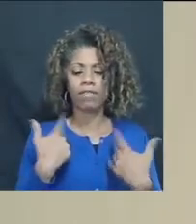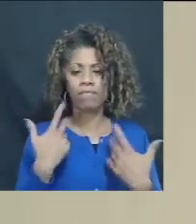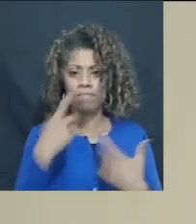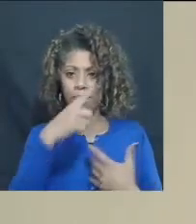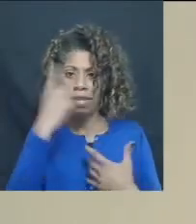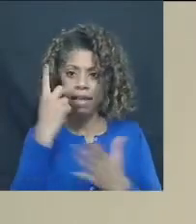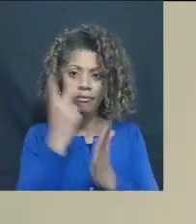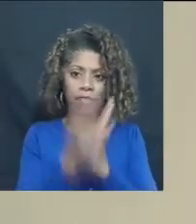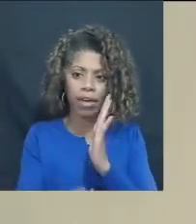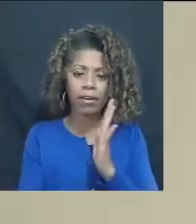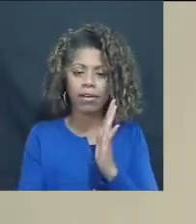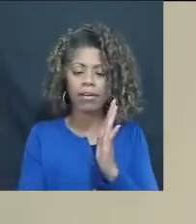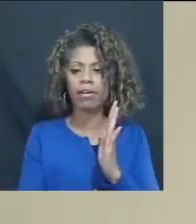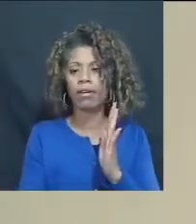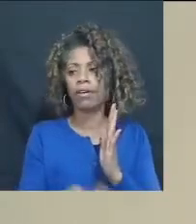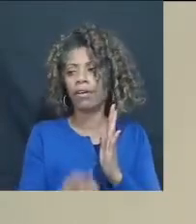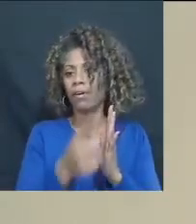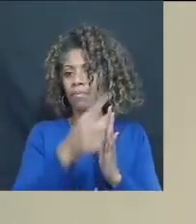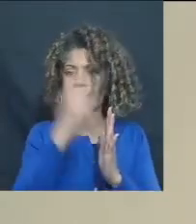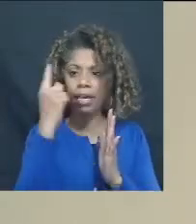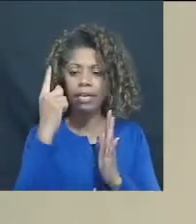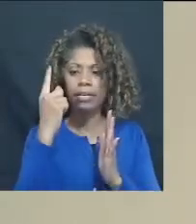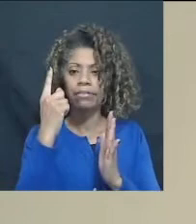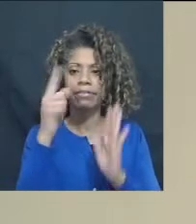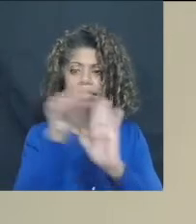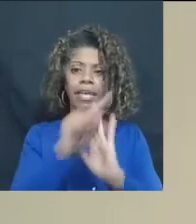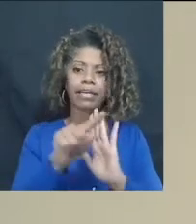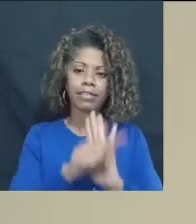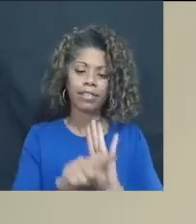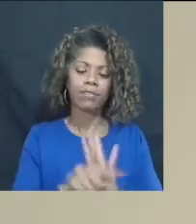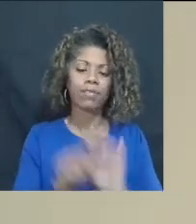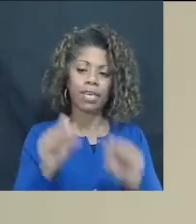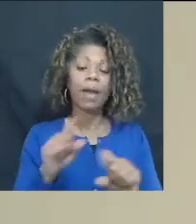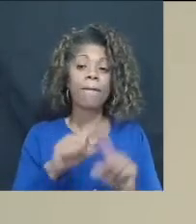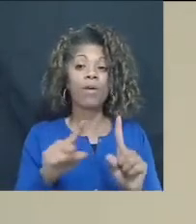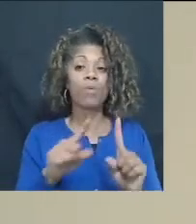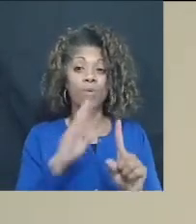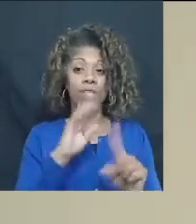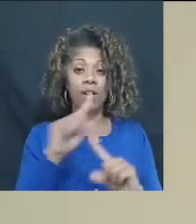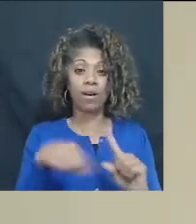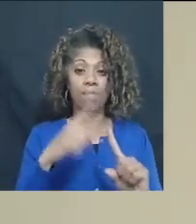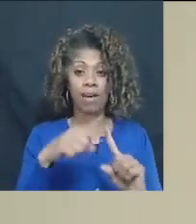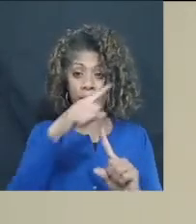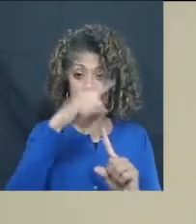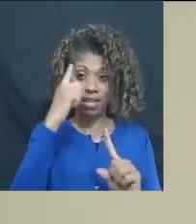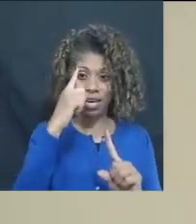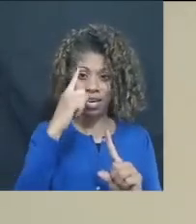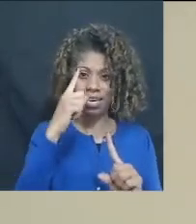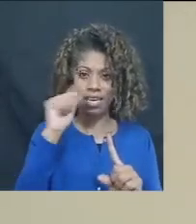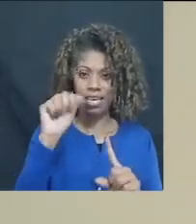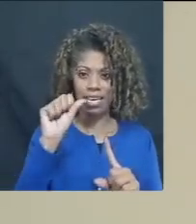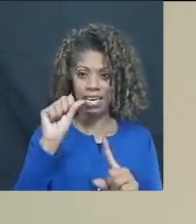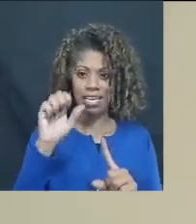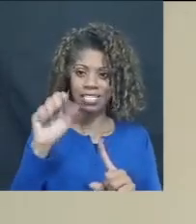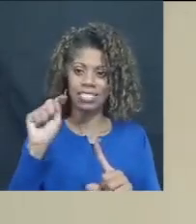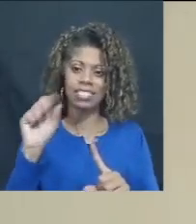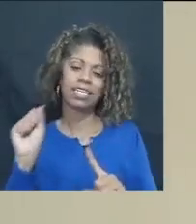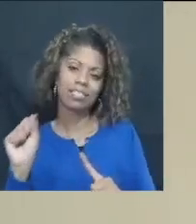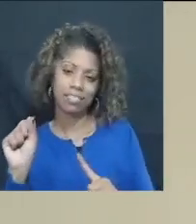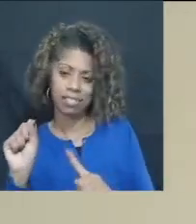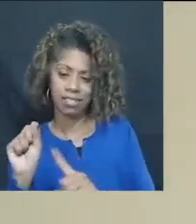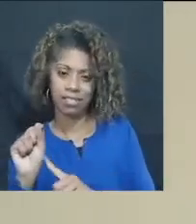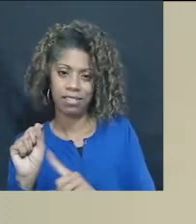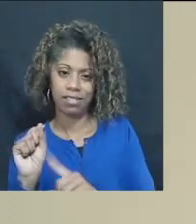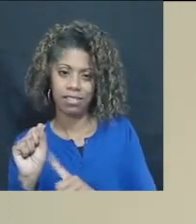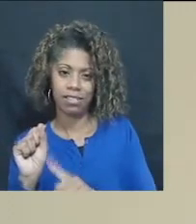like. But when it comes to the assets, very few of us can tell that side of the story. And I think if you're about